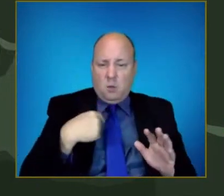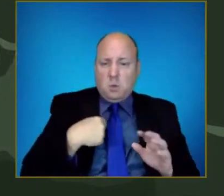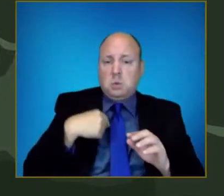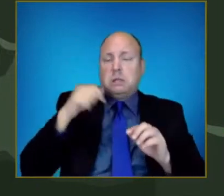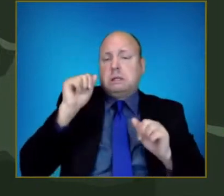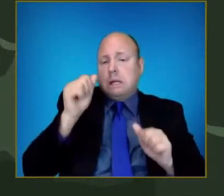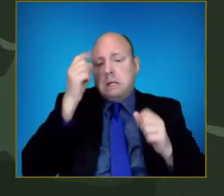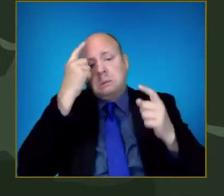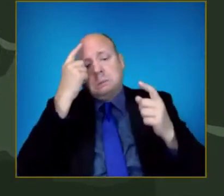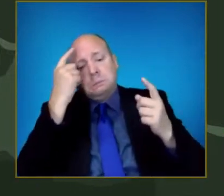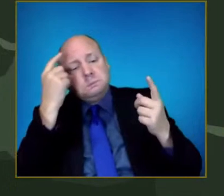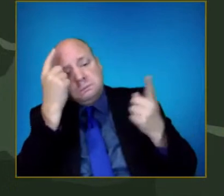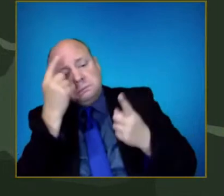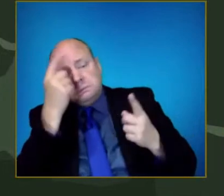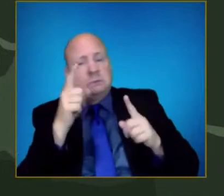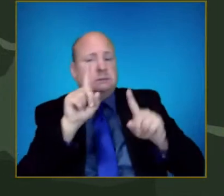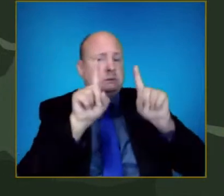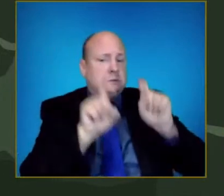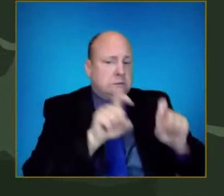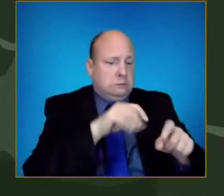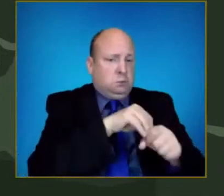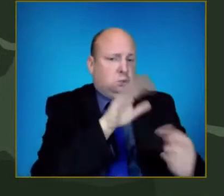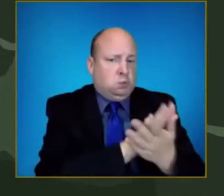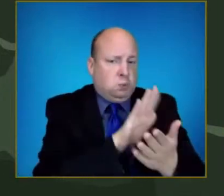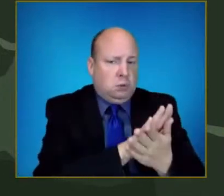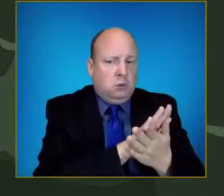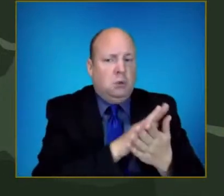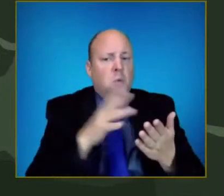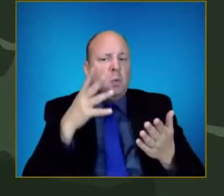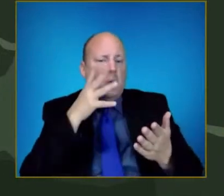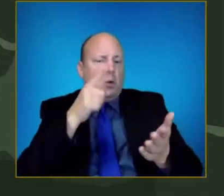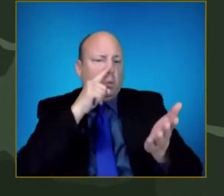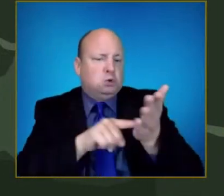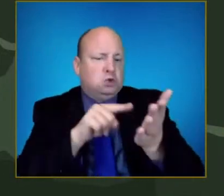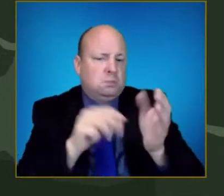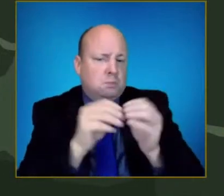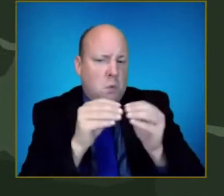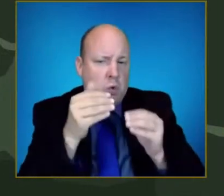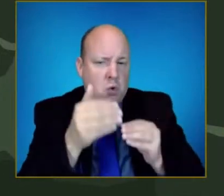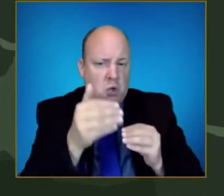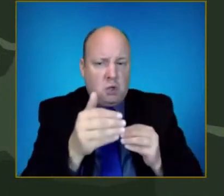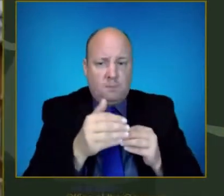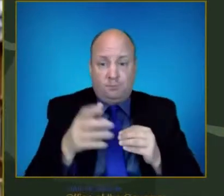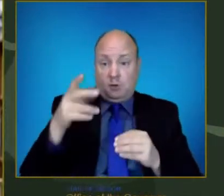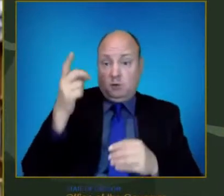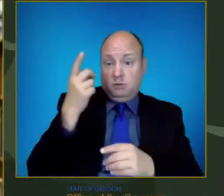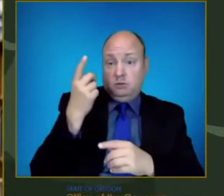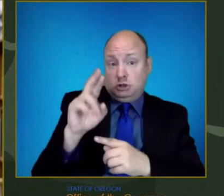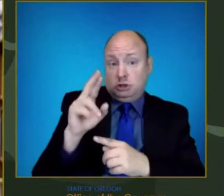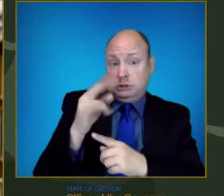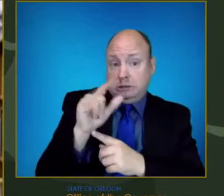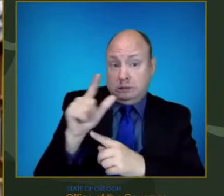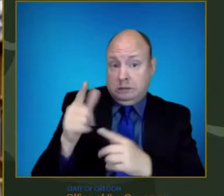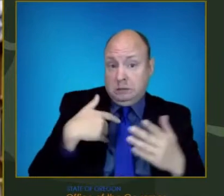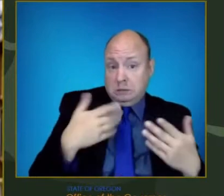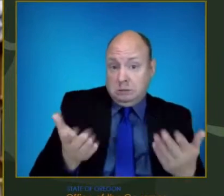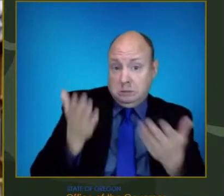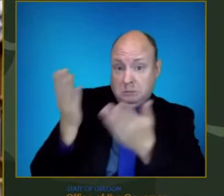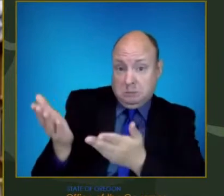districts. I'll let Director Gill respond further.